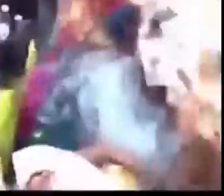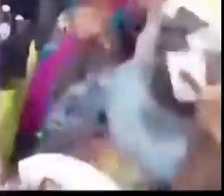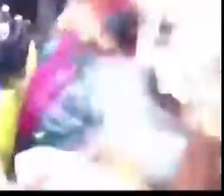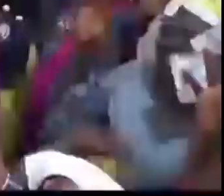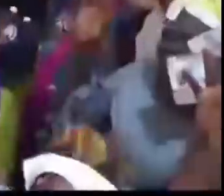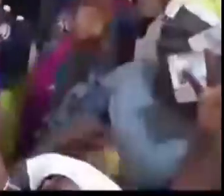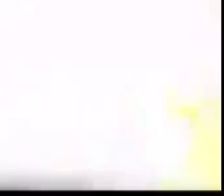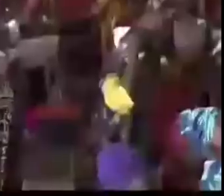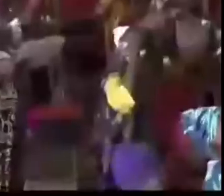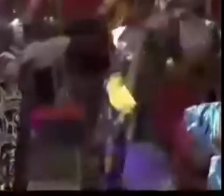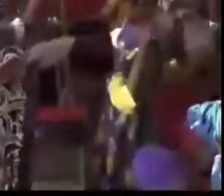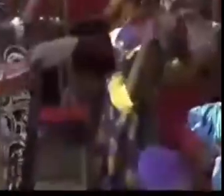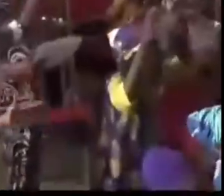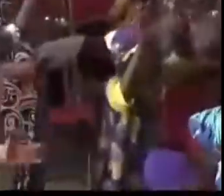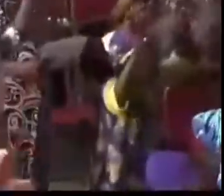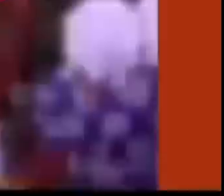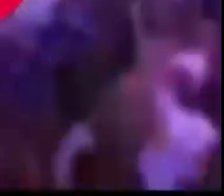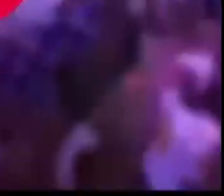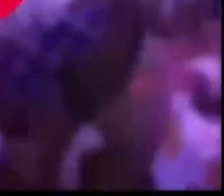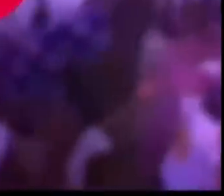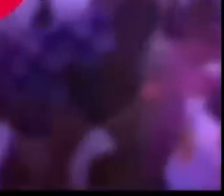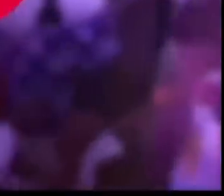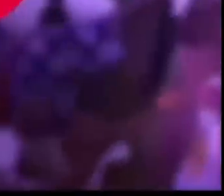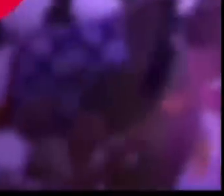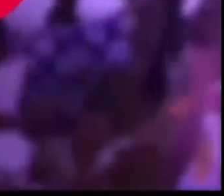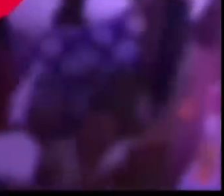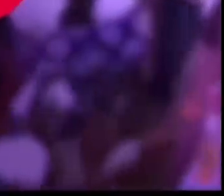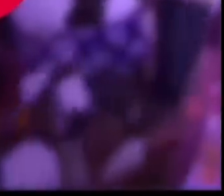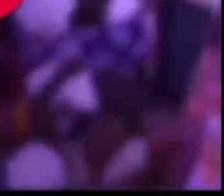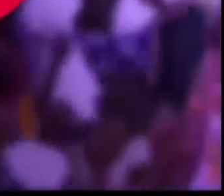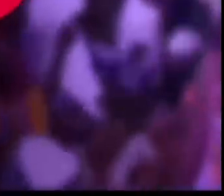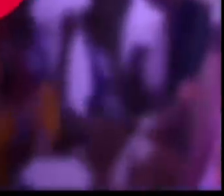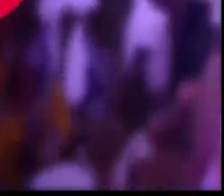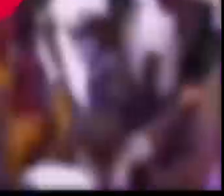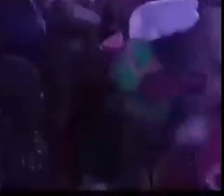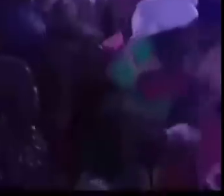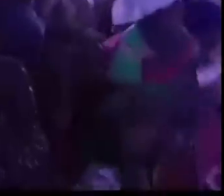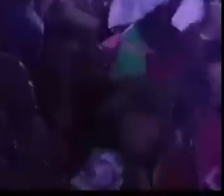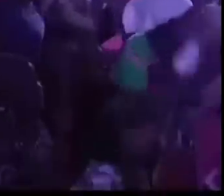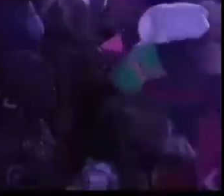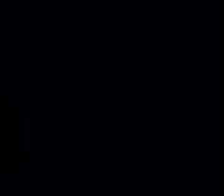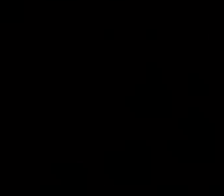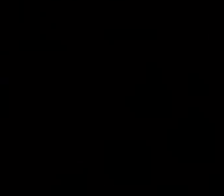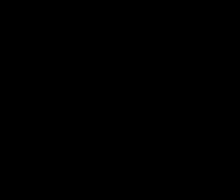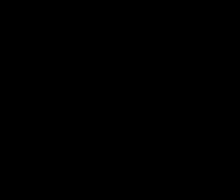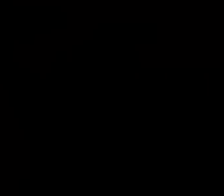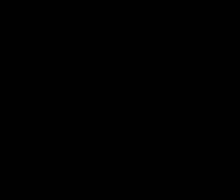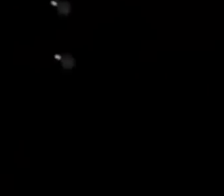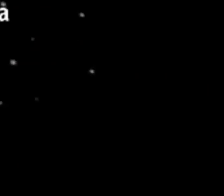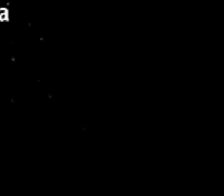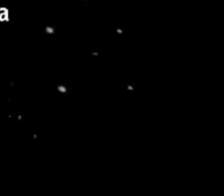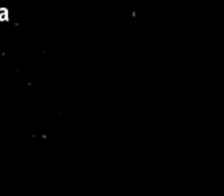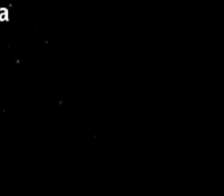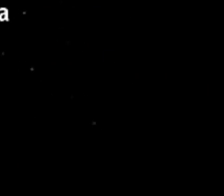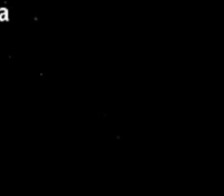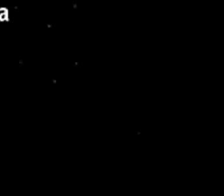ne pojipo. Tidi ama jati ya nuasi ma shele. In yellow day of Friday, 18th August 2023. Latago mesa le ni shebi o ba headquarter.